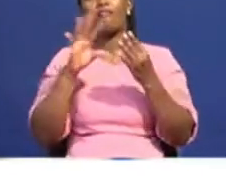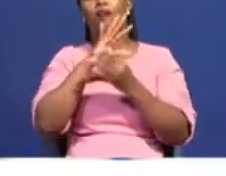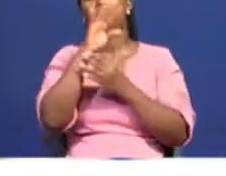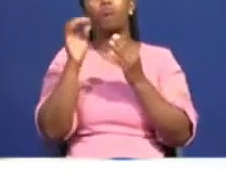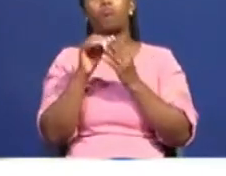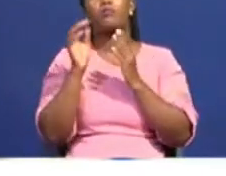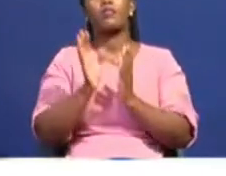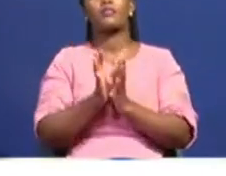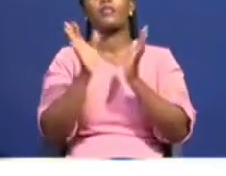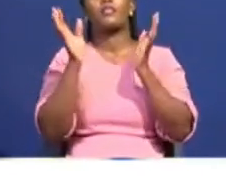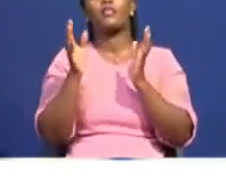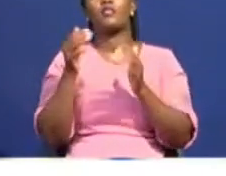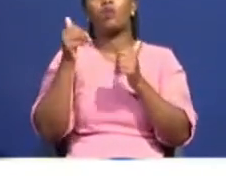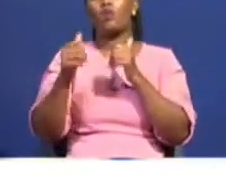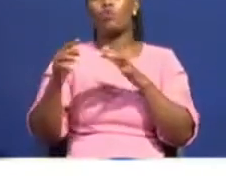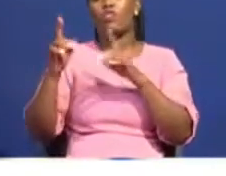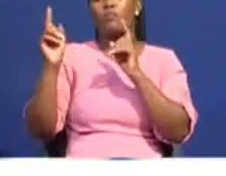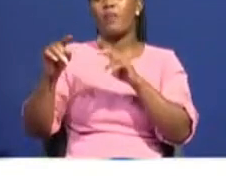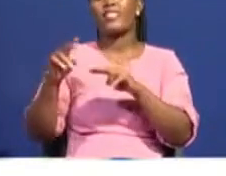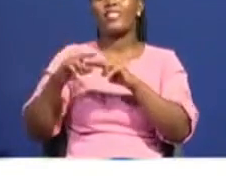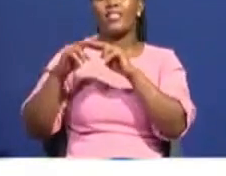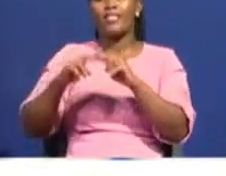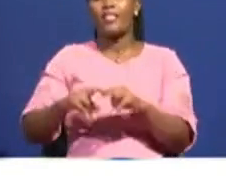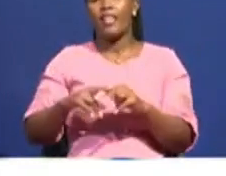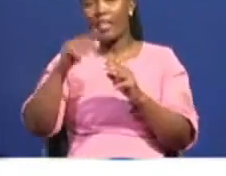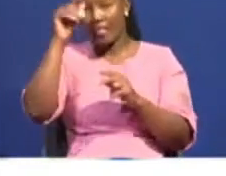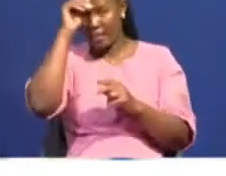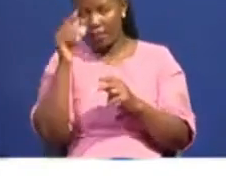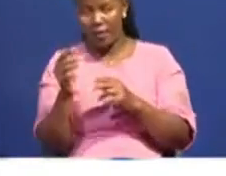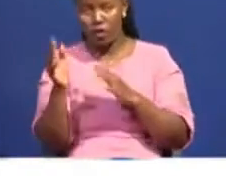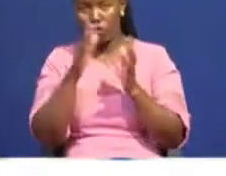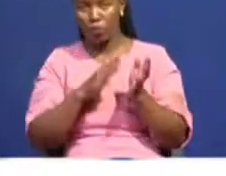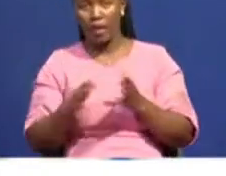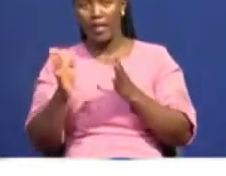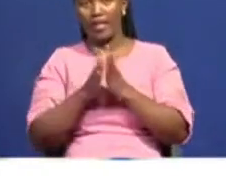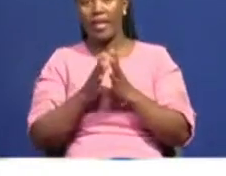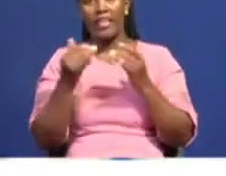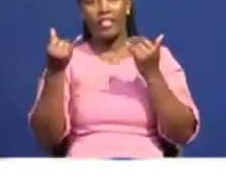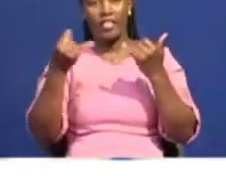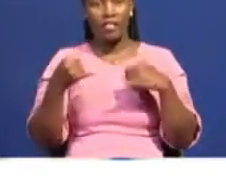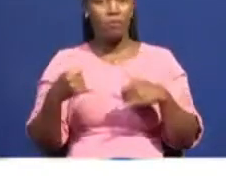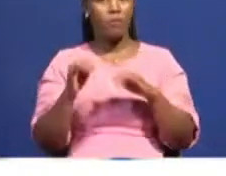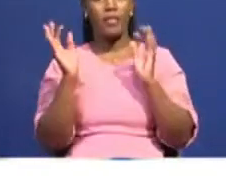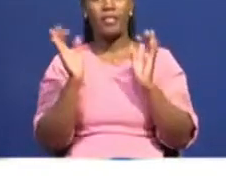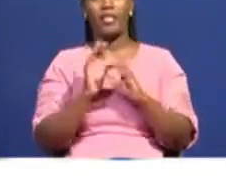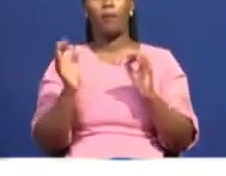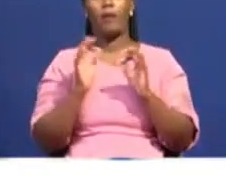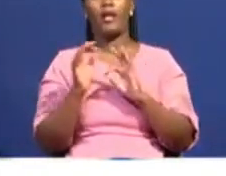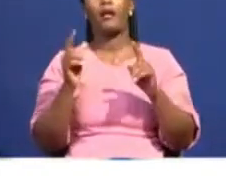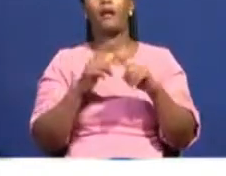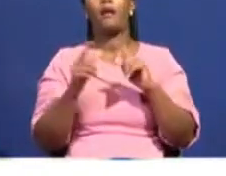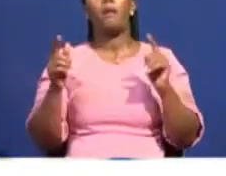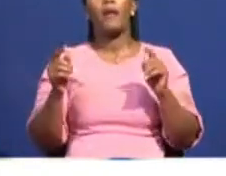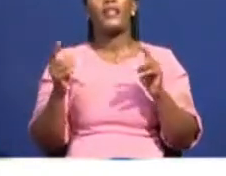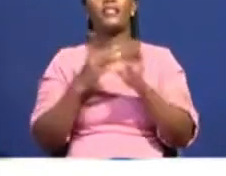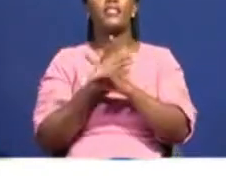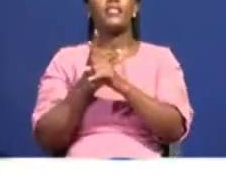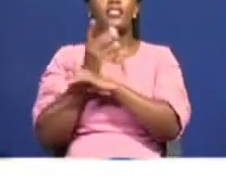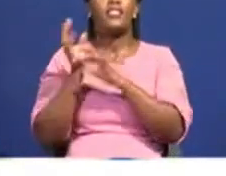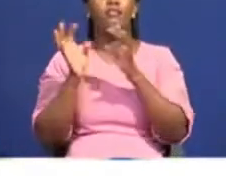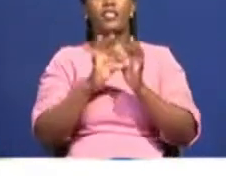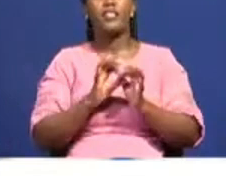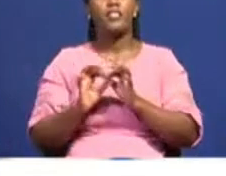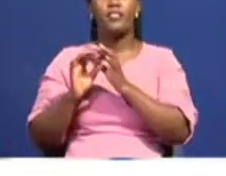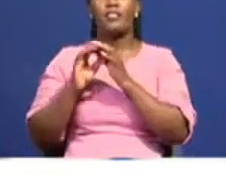not solely, relying on the government to set up the plans and actually implement them, but there's a sort of a collaboration of different stakeholders to